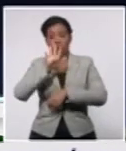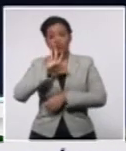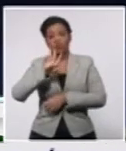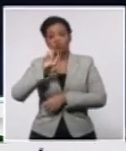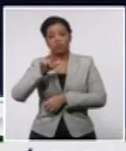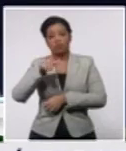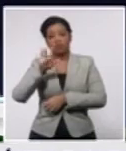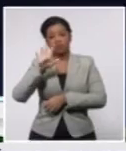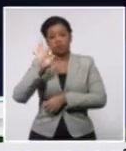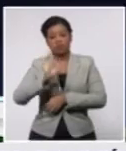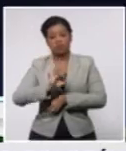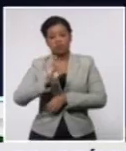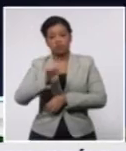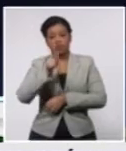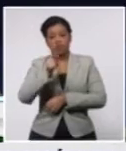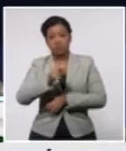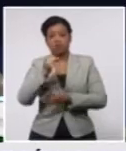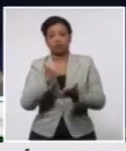1,308 people,